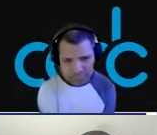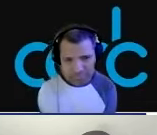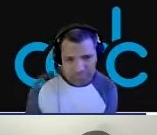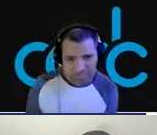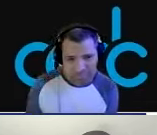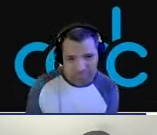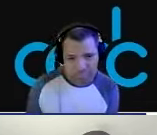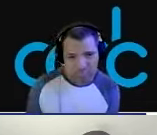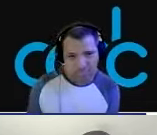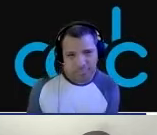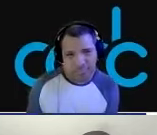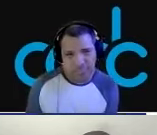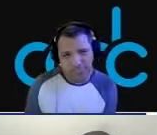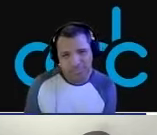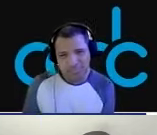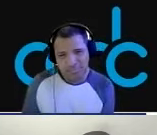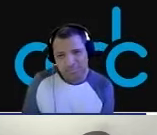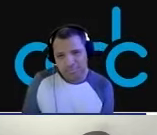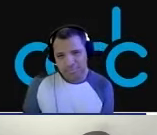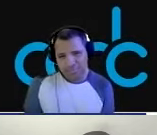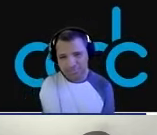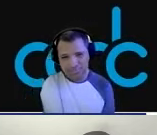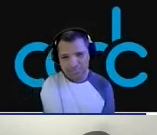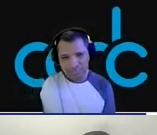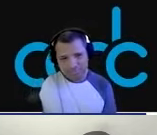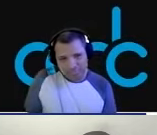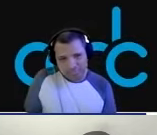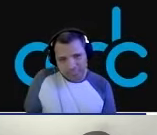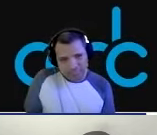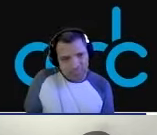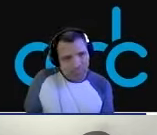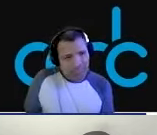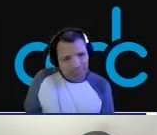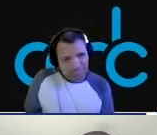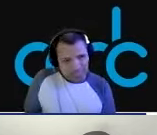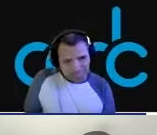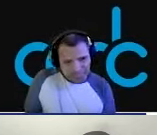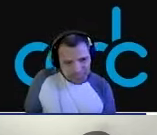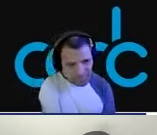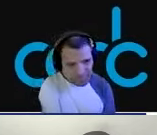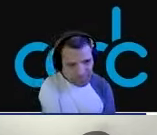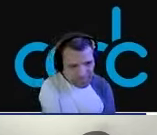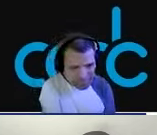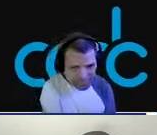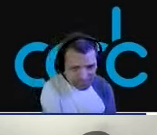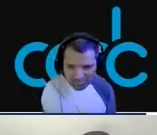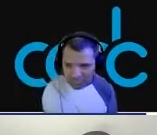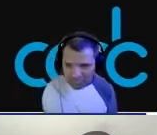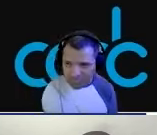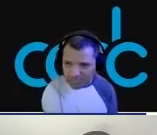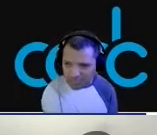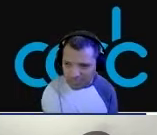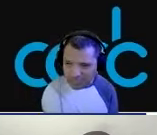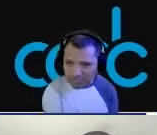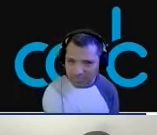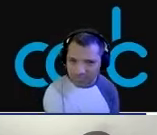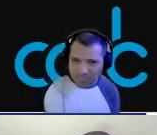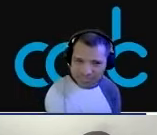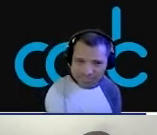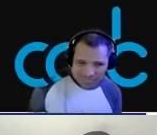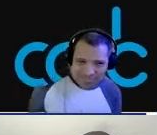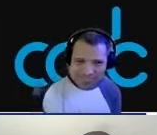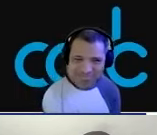through billing data. So we're not always getting data early on when we can access it in a timely manner and use it